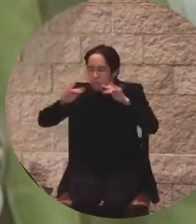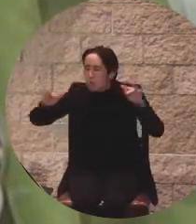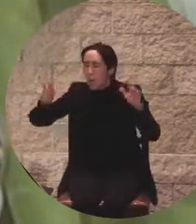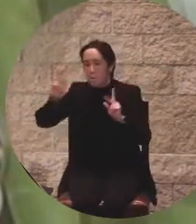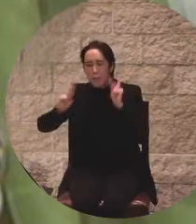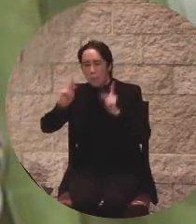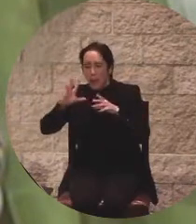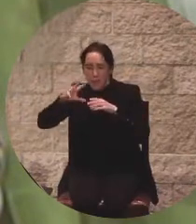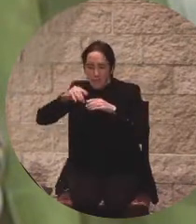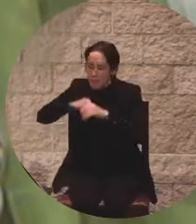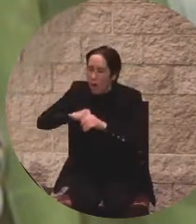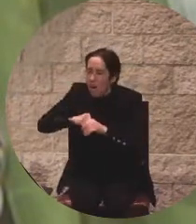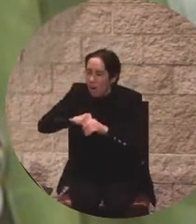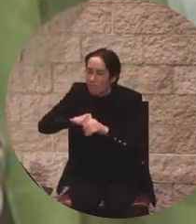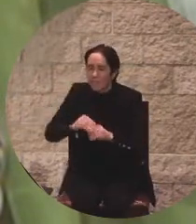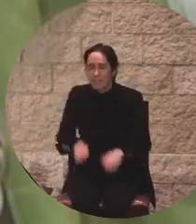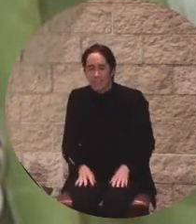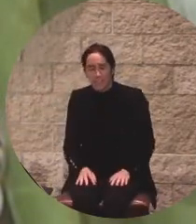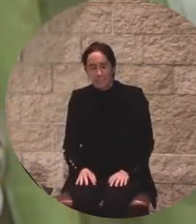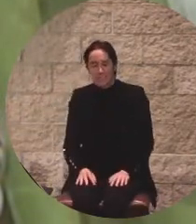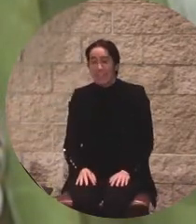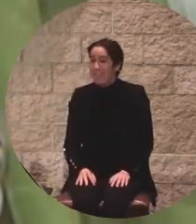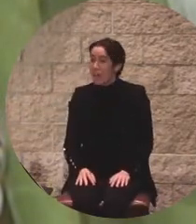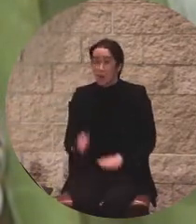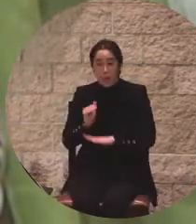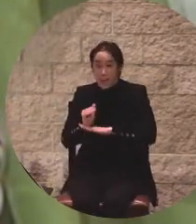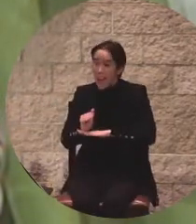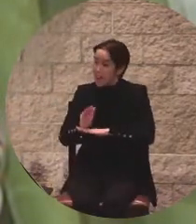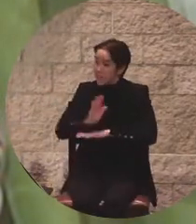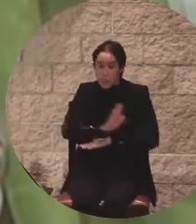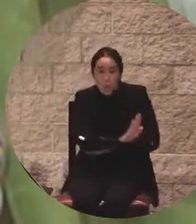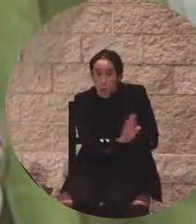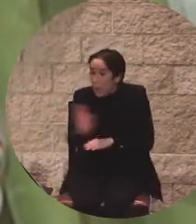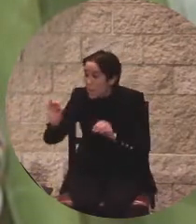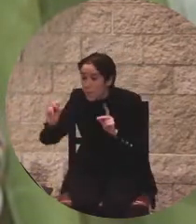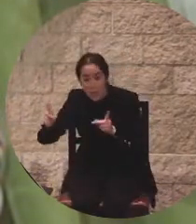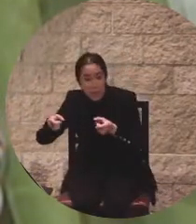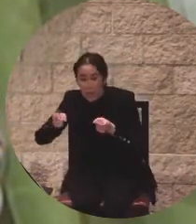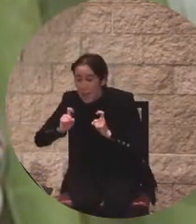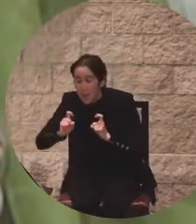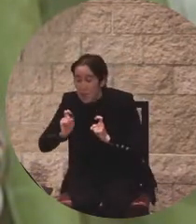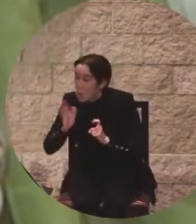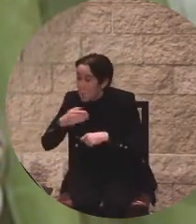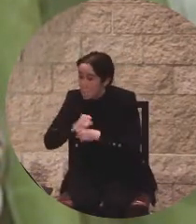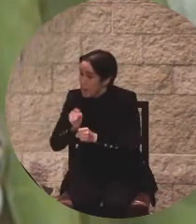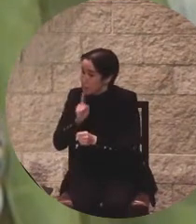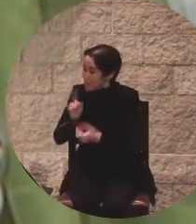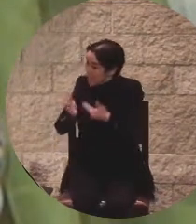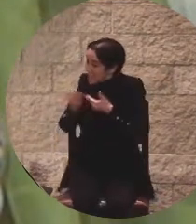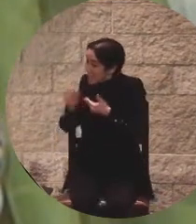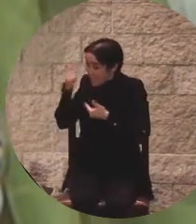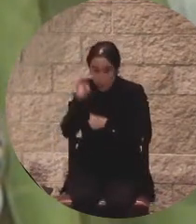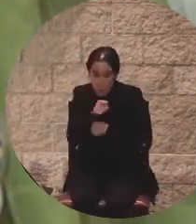going. This is your night to give. We're going to make it really easy for you. You